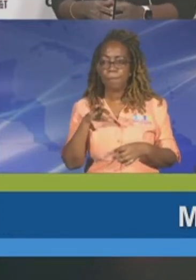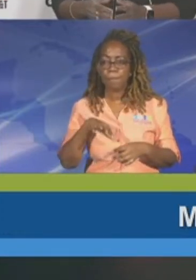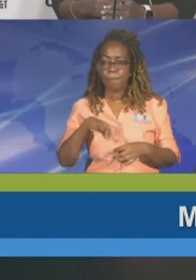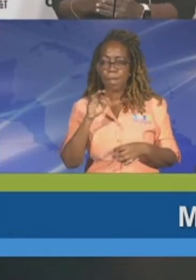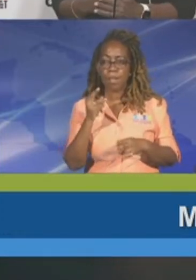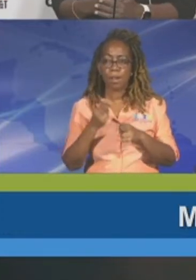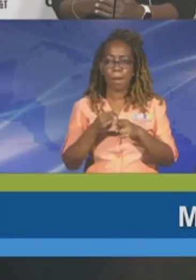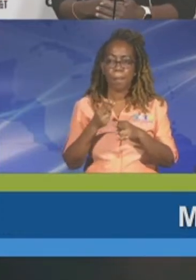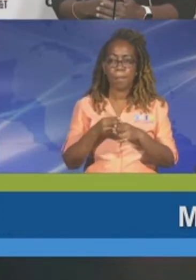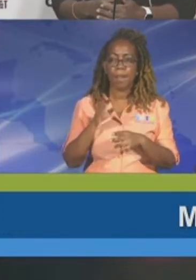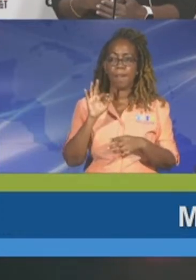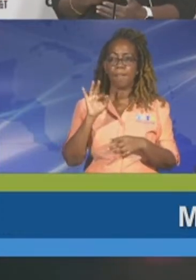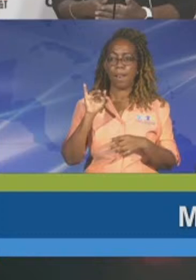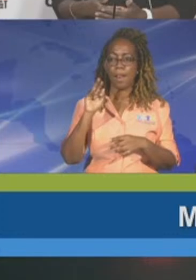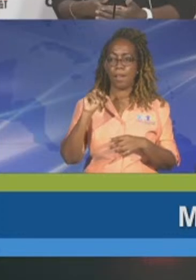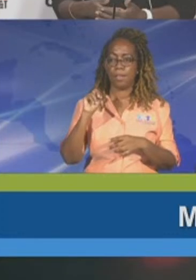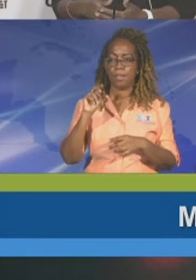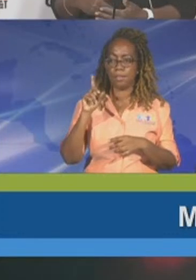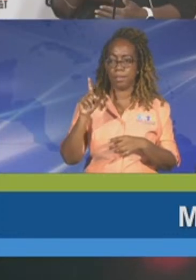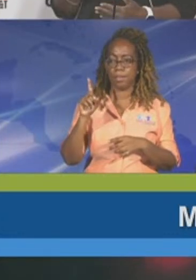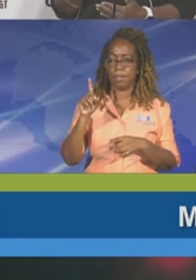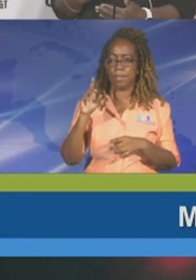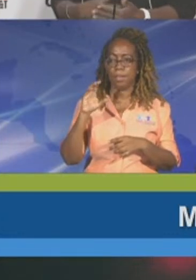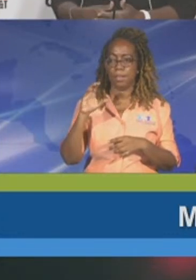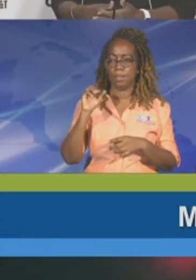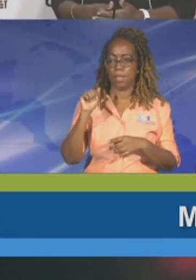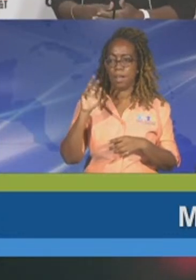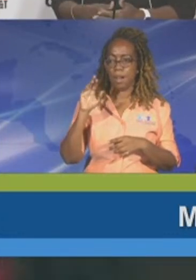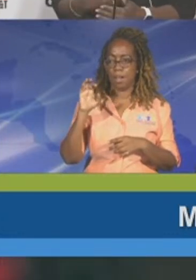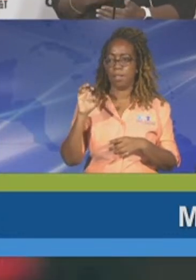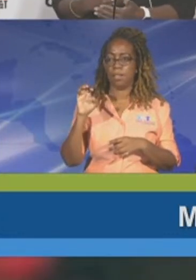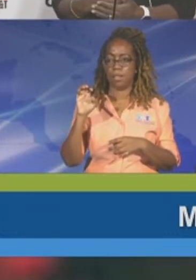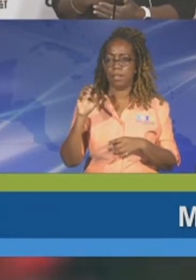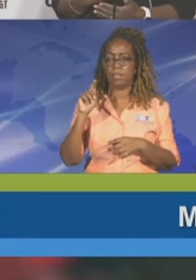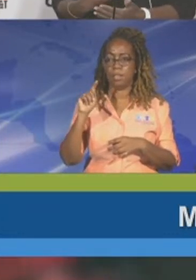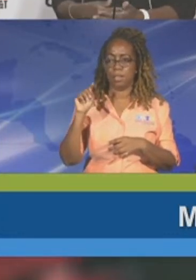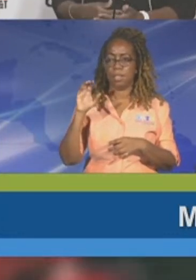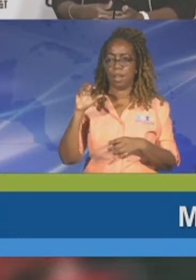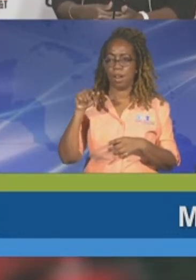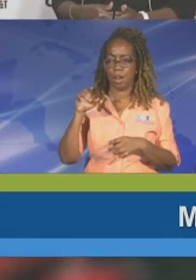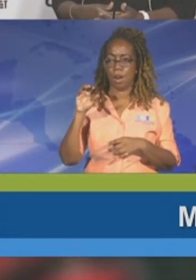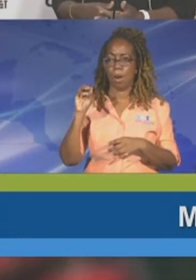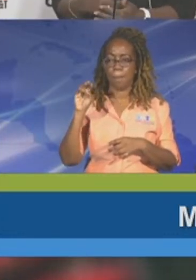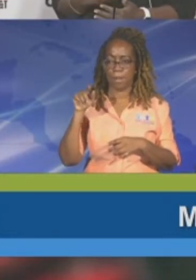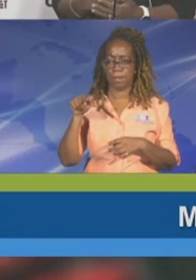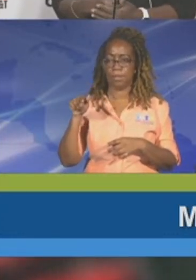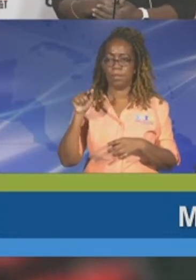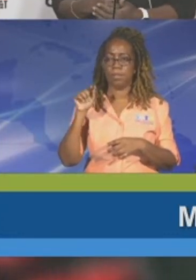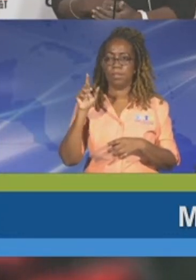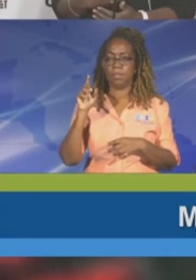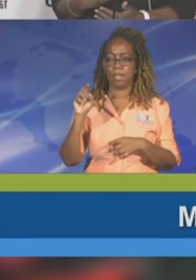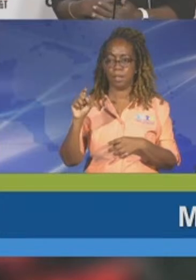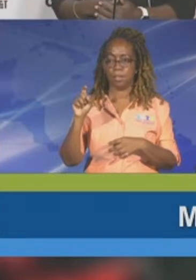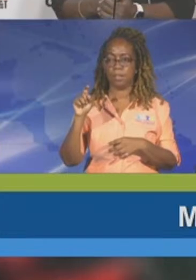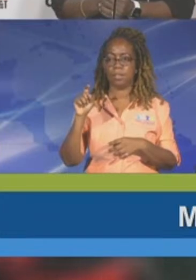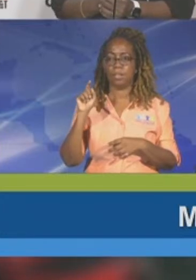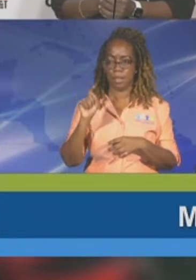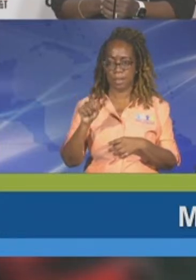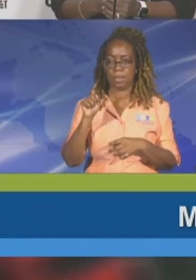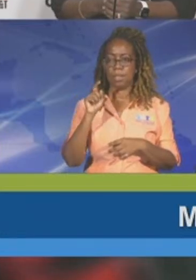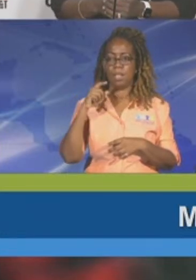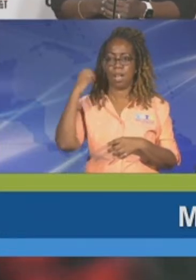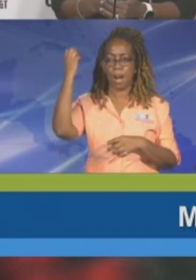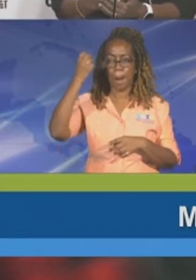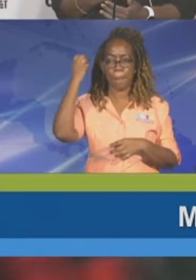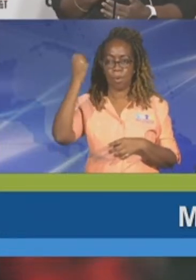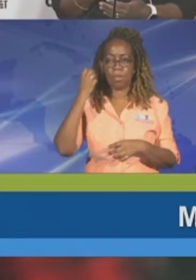findcareTT.com, which is our digital directory of emergency mental health